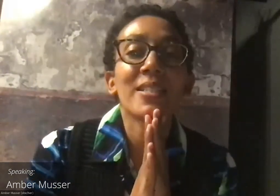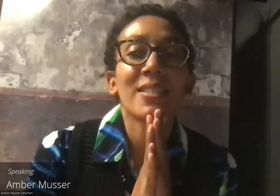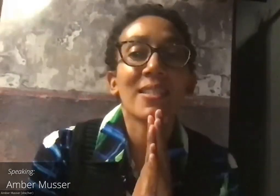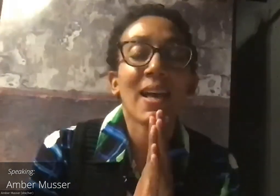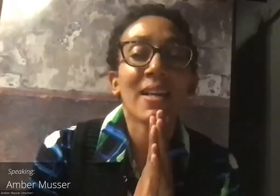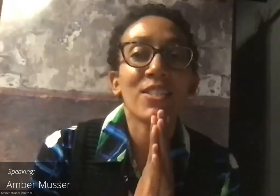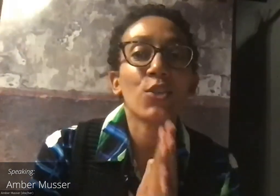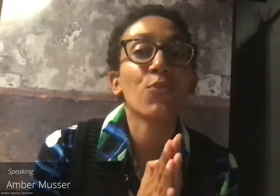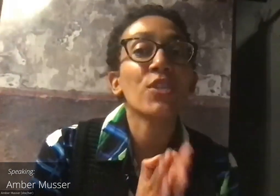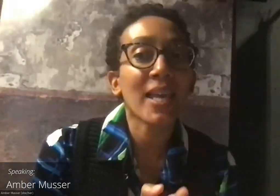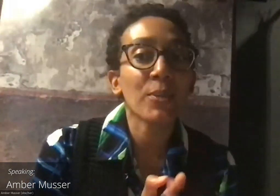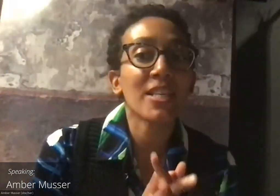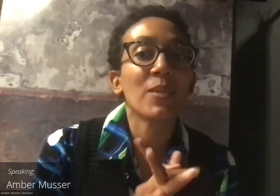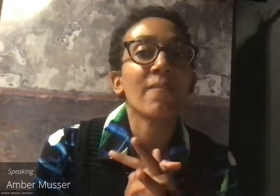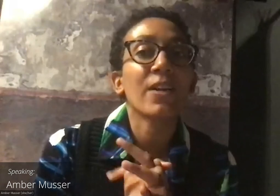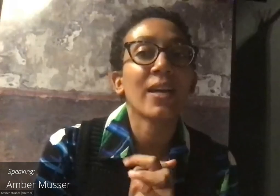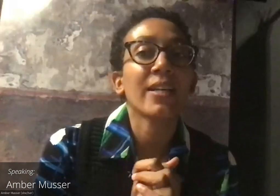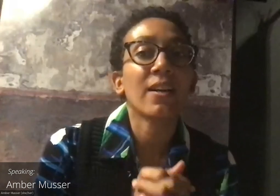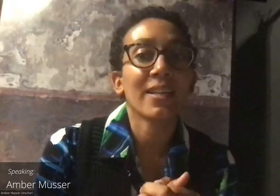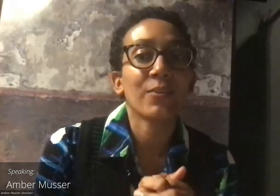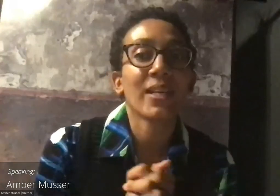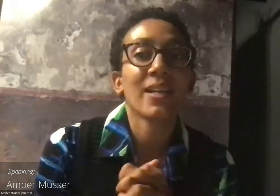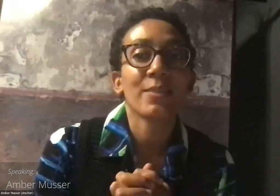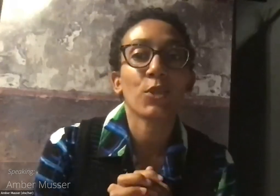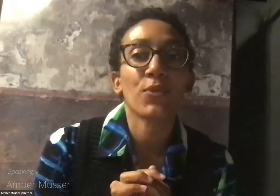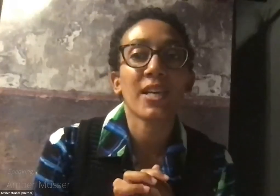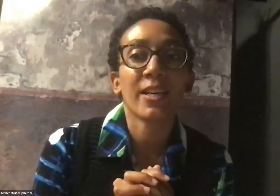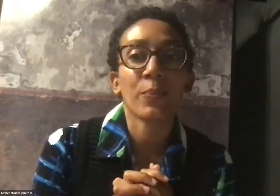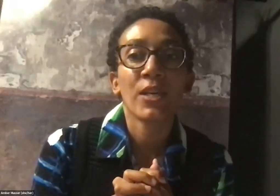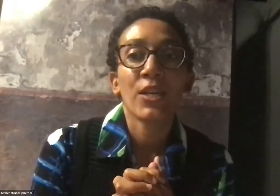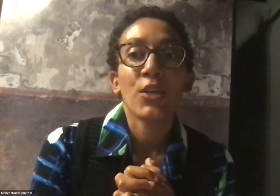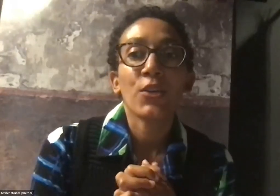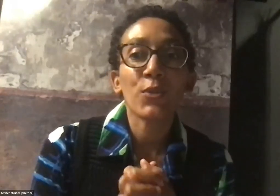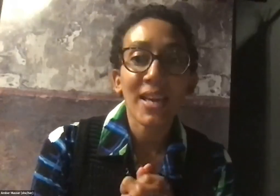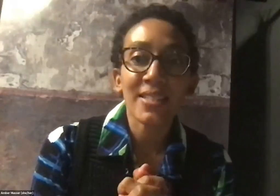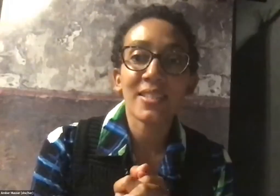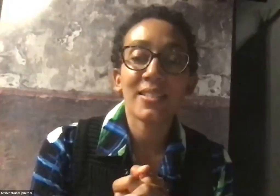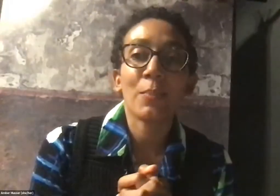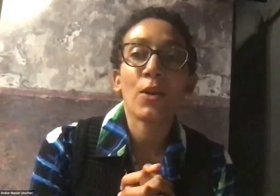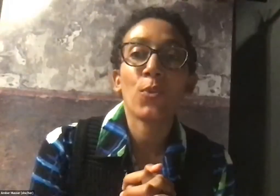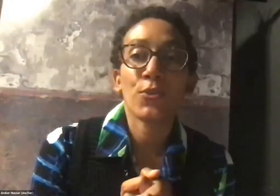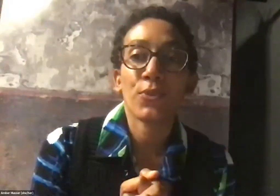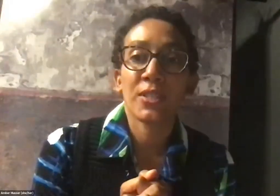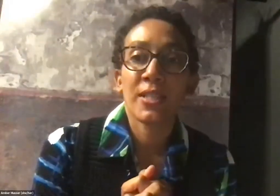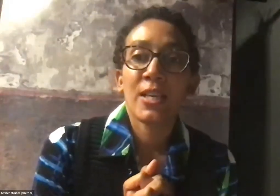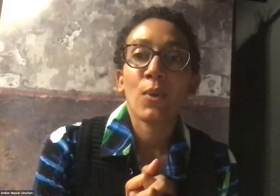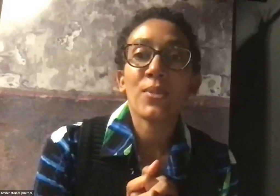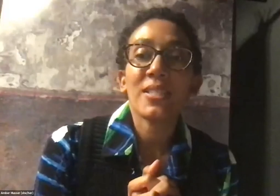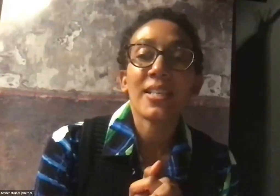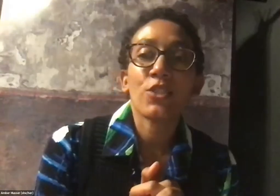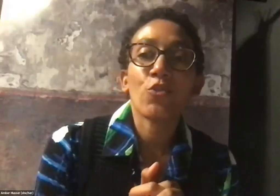is, says, your visual language has become very iconic and recognizable over time, grotesque and somehow wonderful